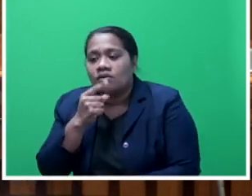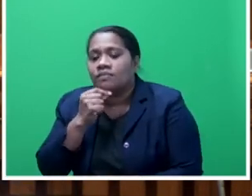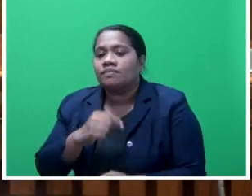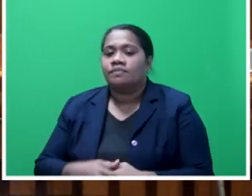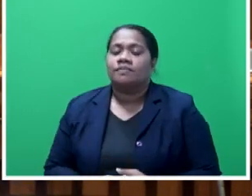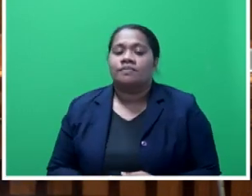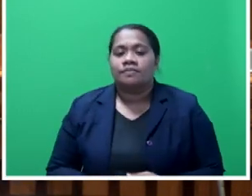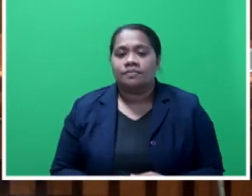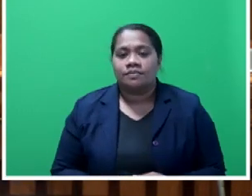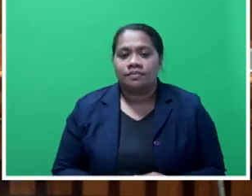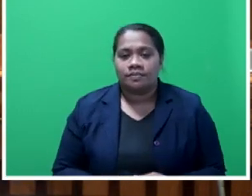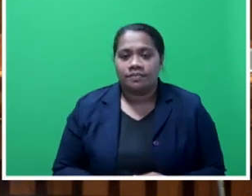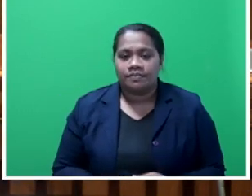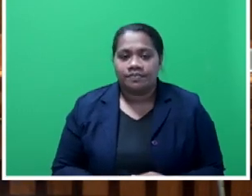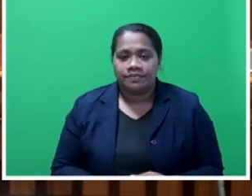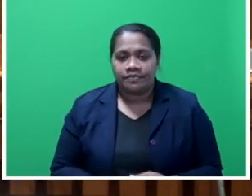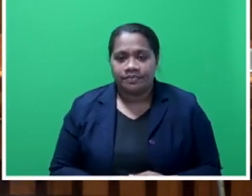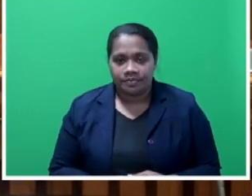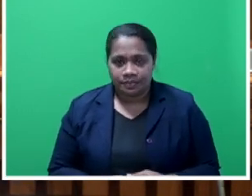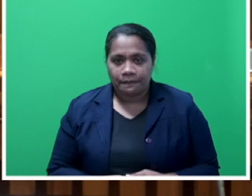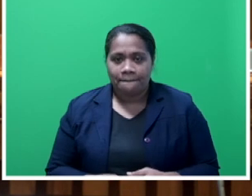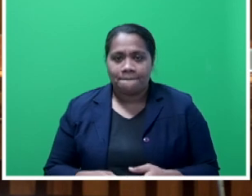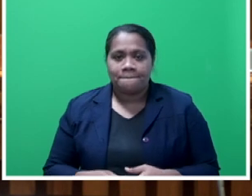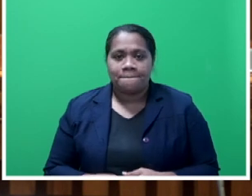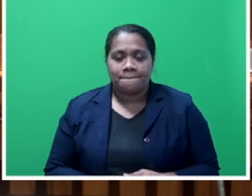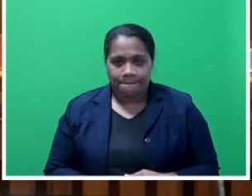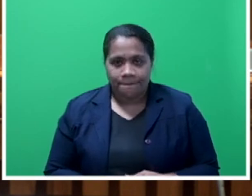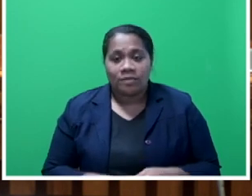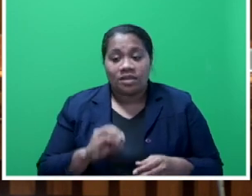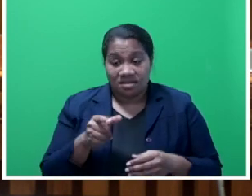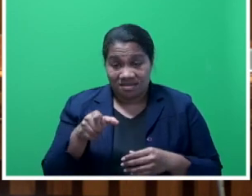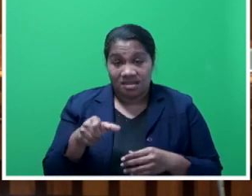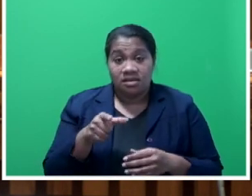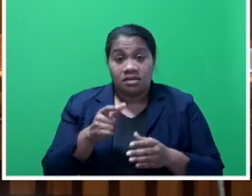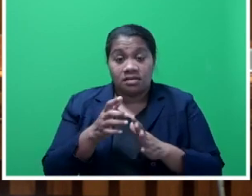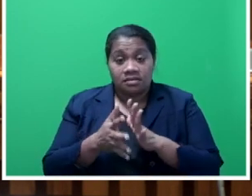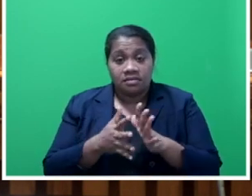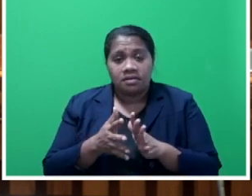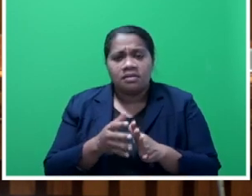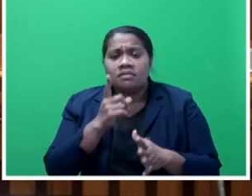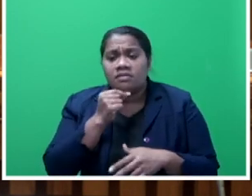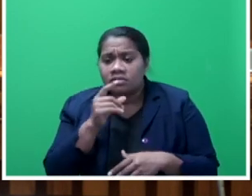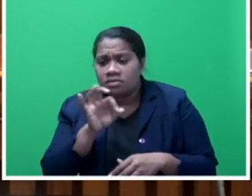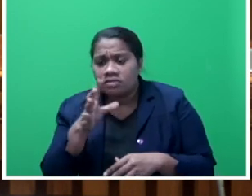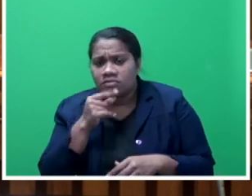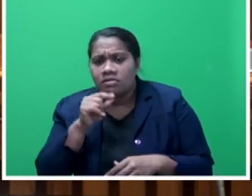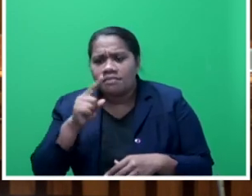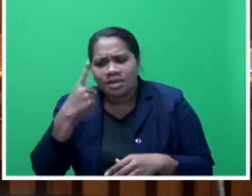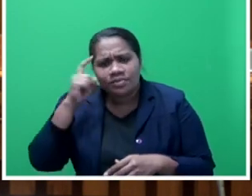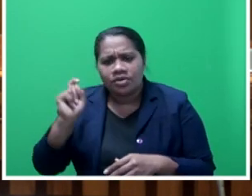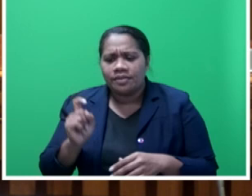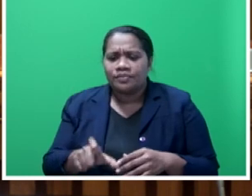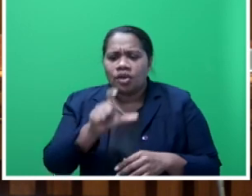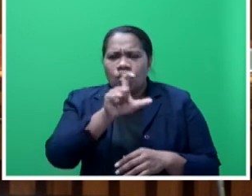I've highlighted, there's then the other loans regarding a World Bank. They're not loans, but they in terms of what we call contingent liabilities.